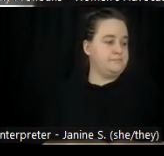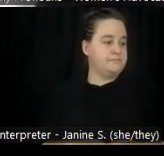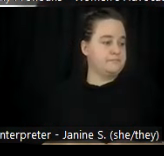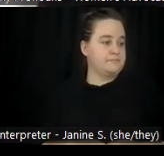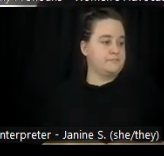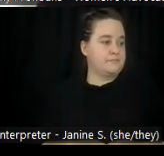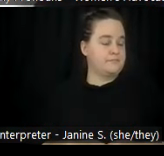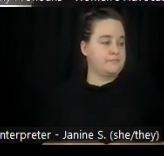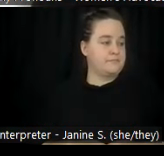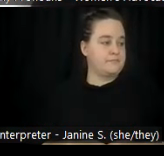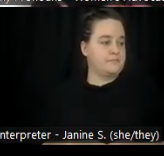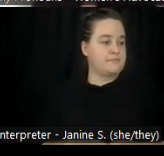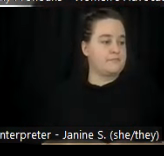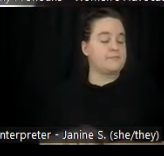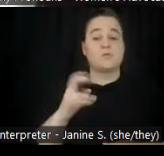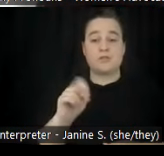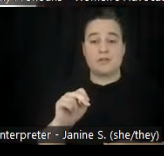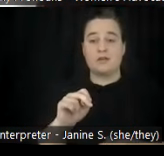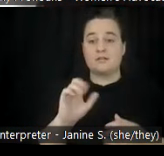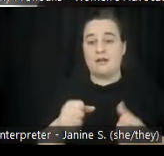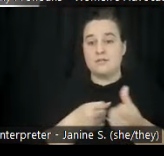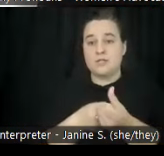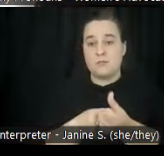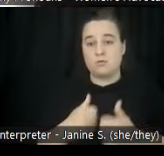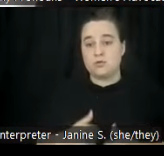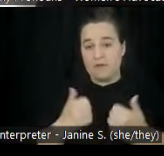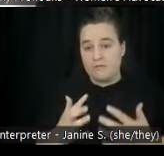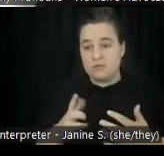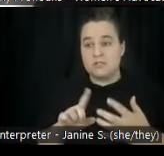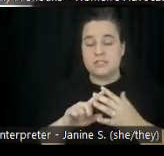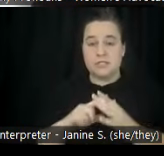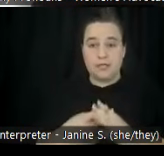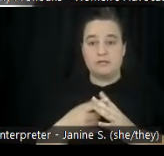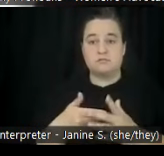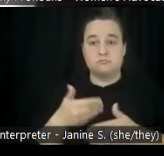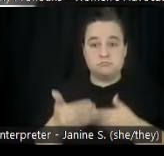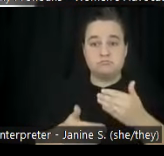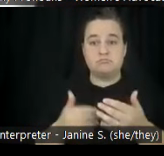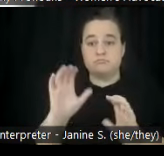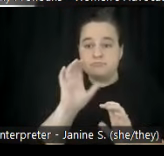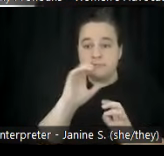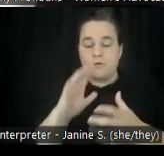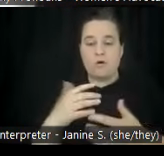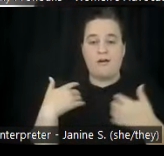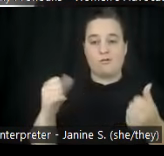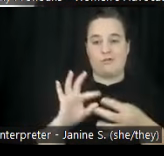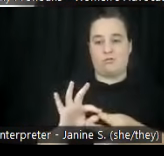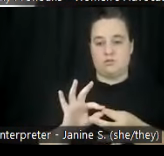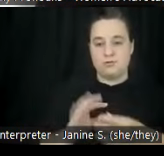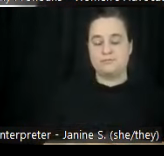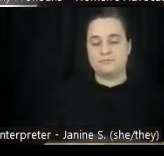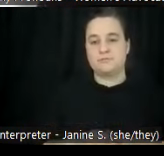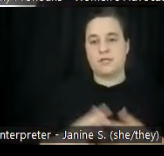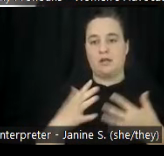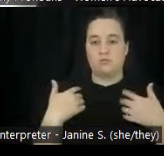relationships, which can then support survivors as they begin to seek out healthy relationships and